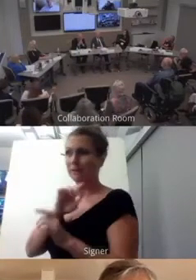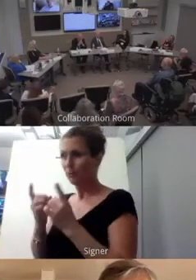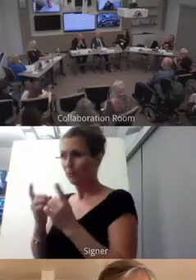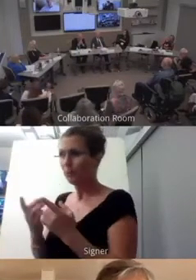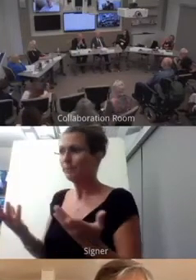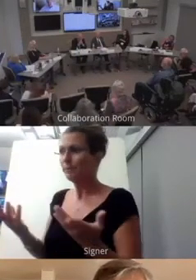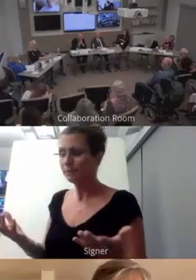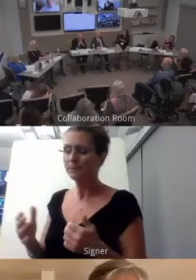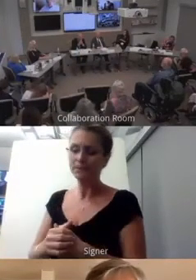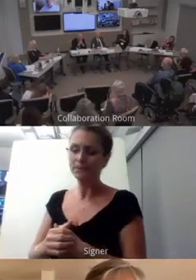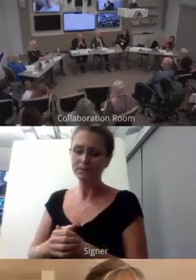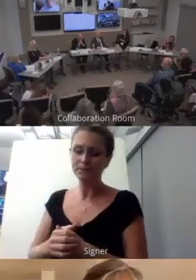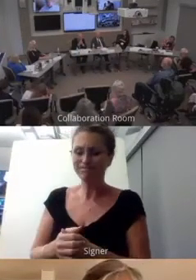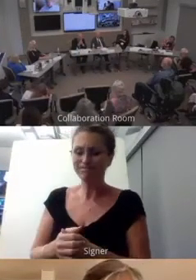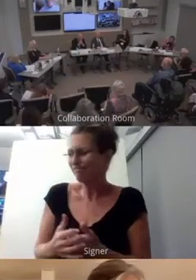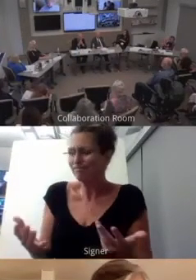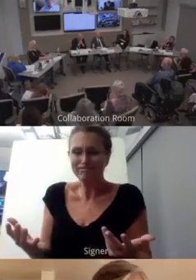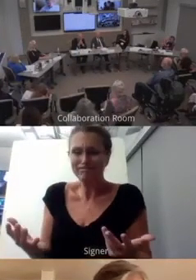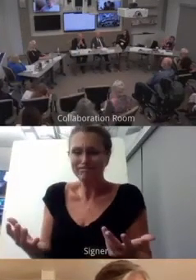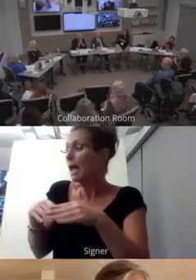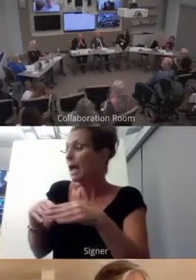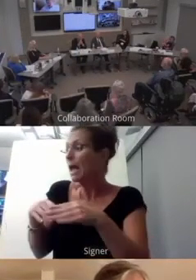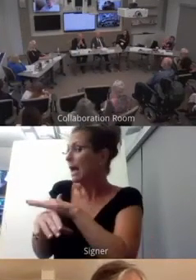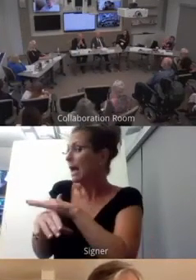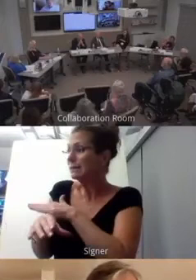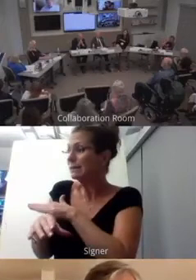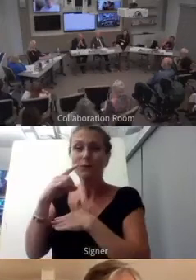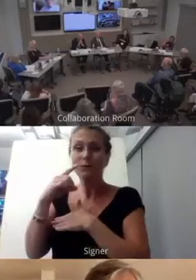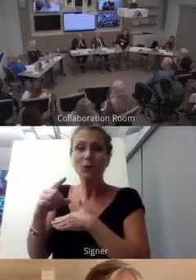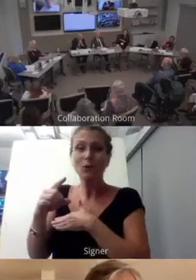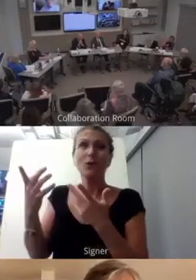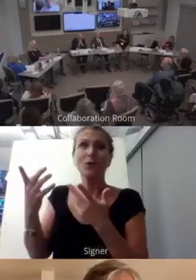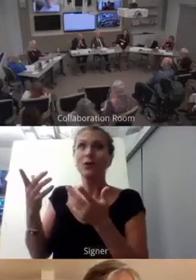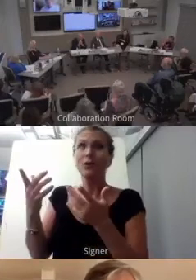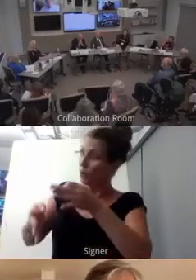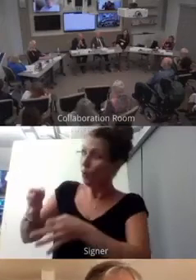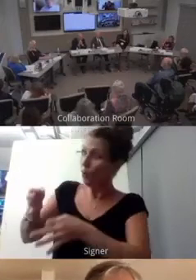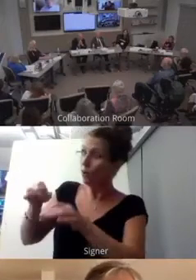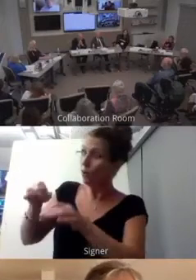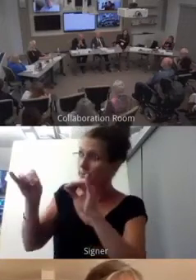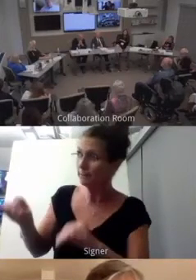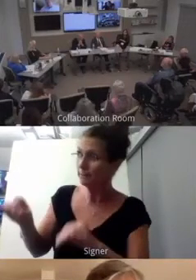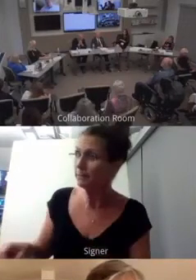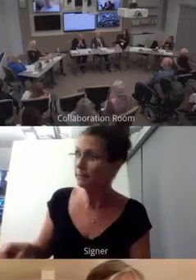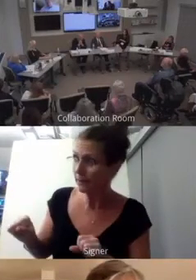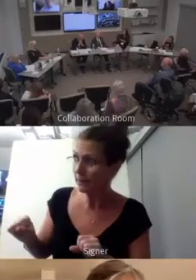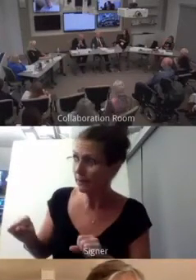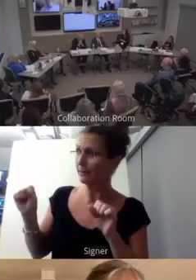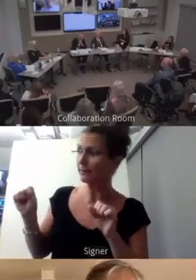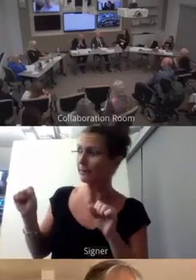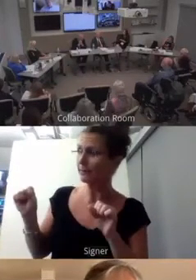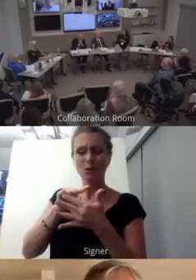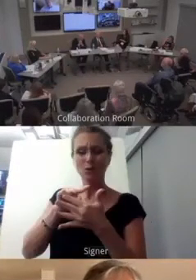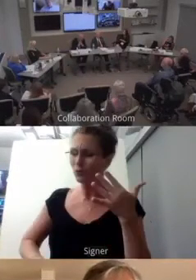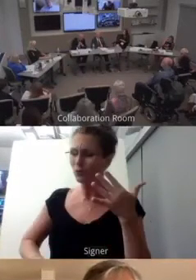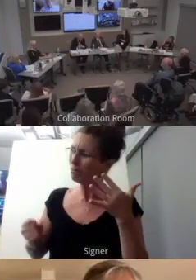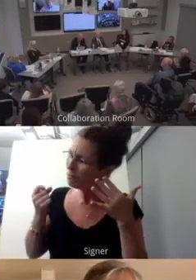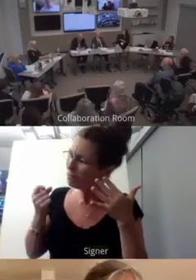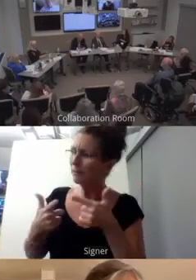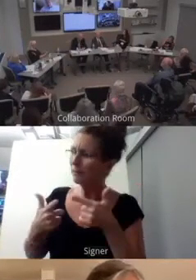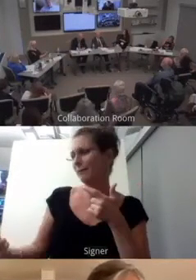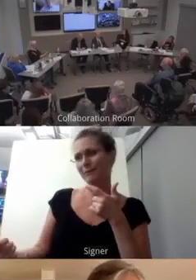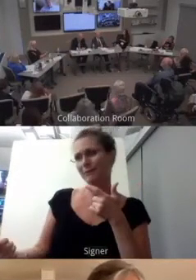accessibility of the court system. So part of the idea was having a nationwide presence. The other idea